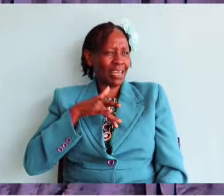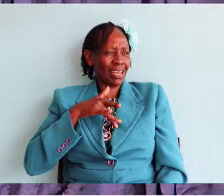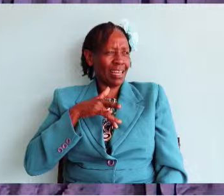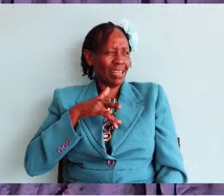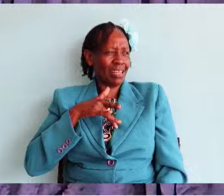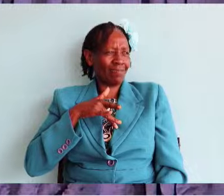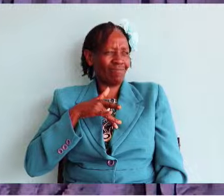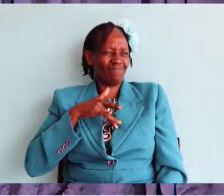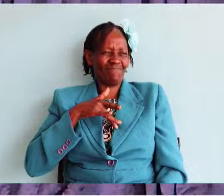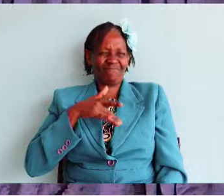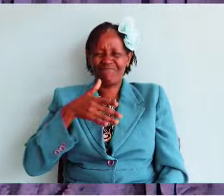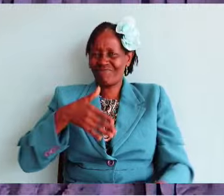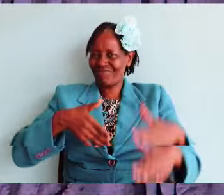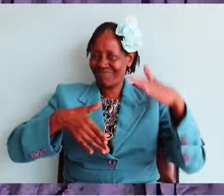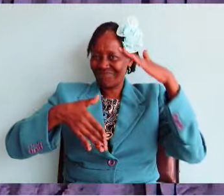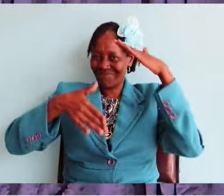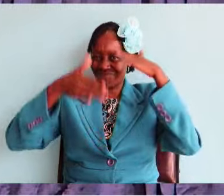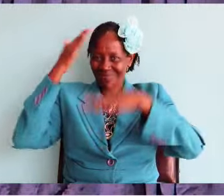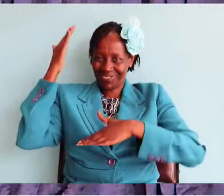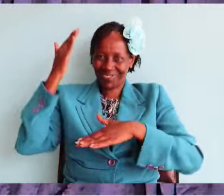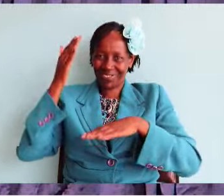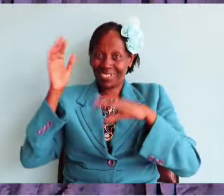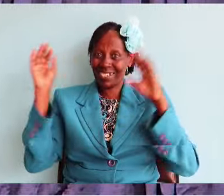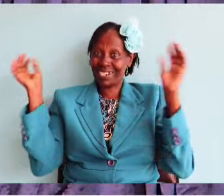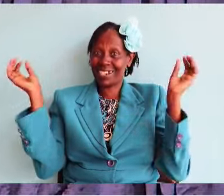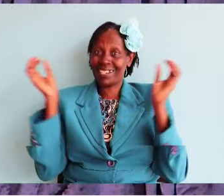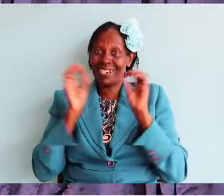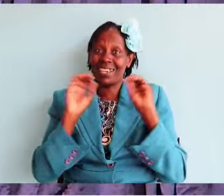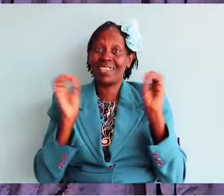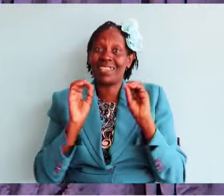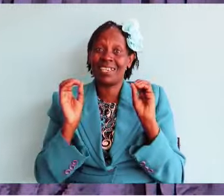preach today. So I did not share.